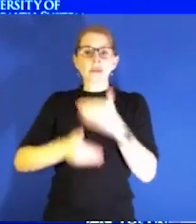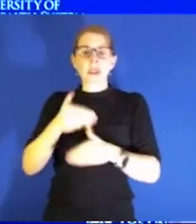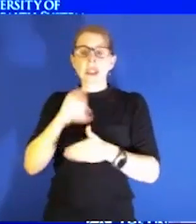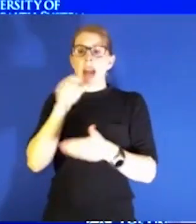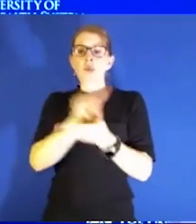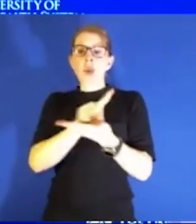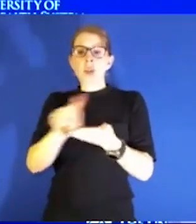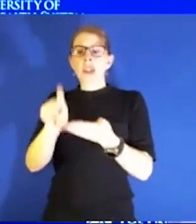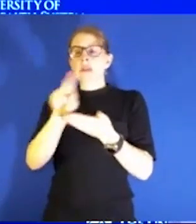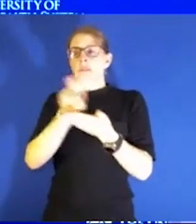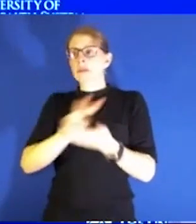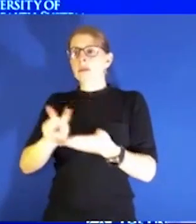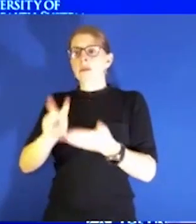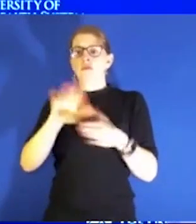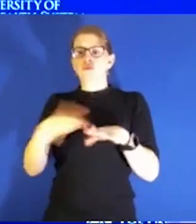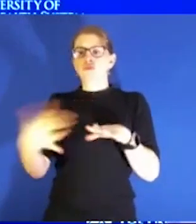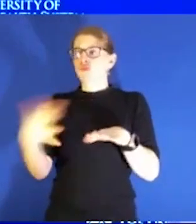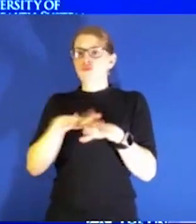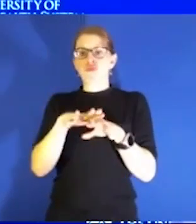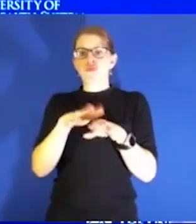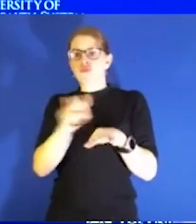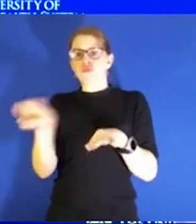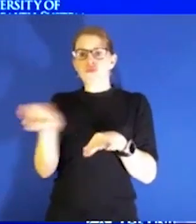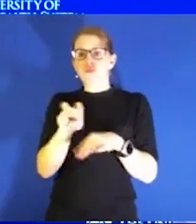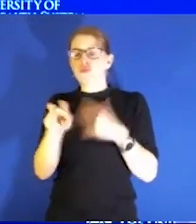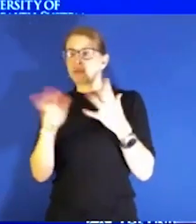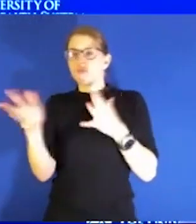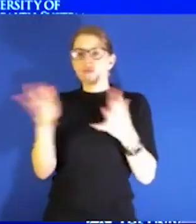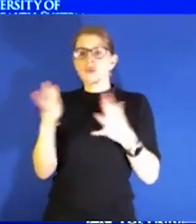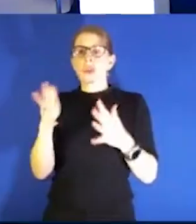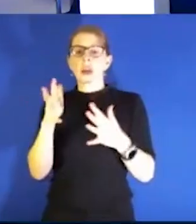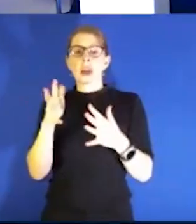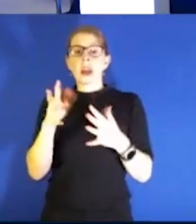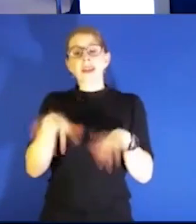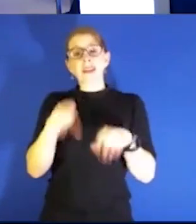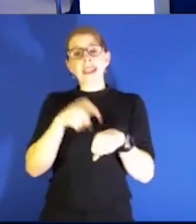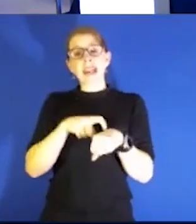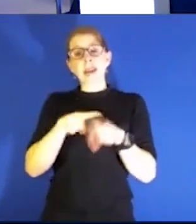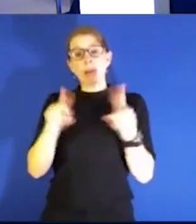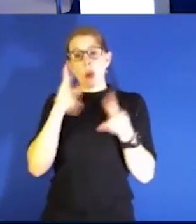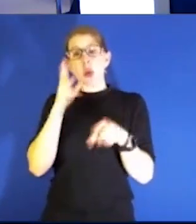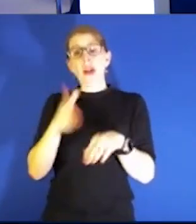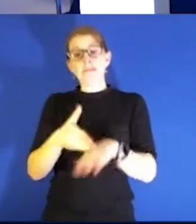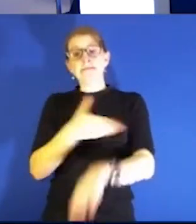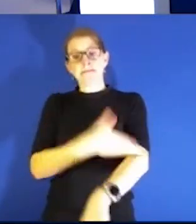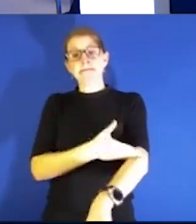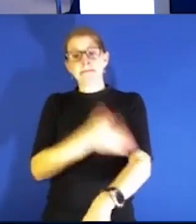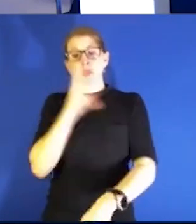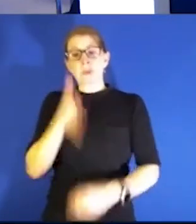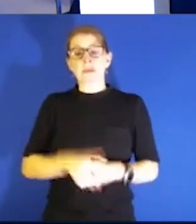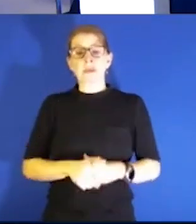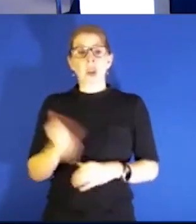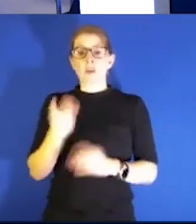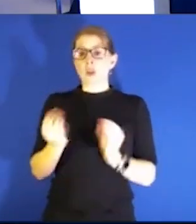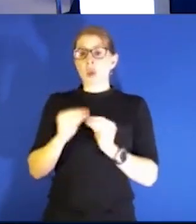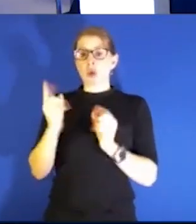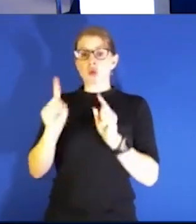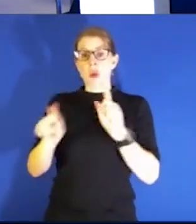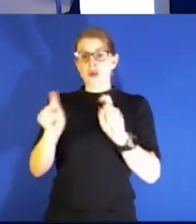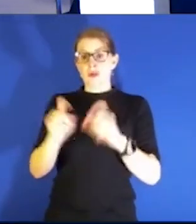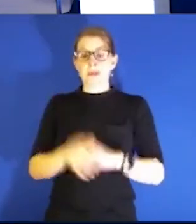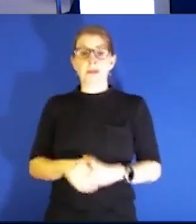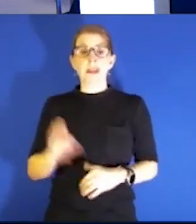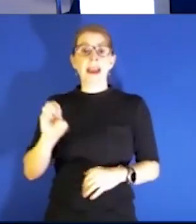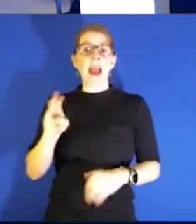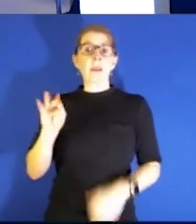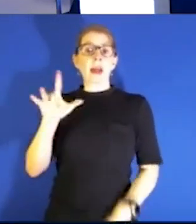next switch. But it will take time, but it will be better. Will be better. I like hearing that. A couple more questions for you, Dr. Hawkinson. Emily wants to know